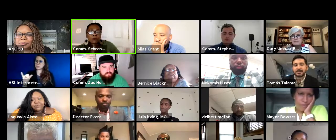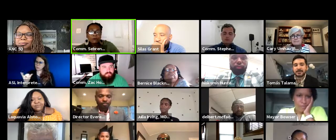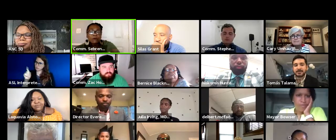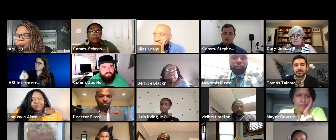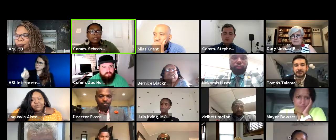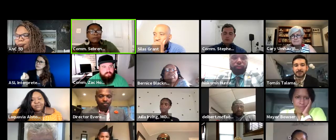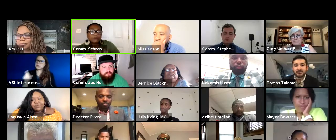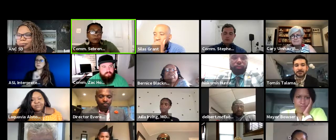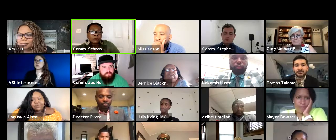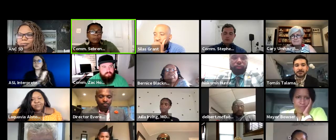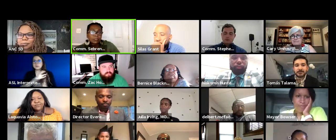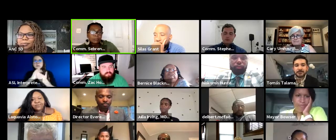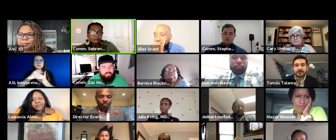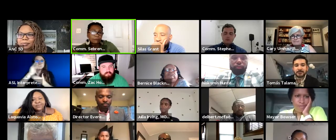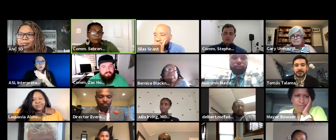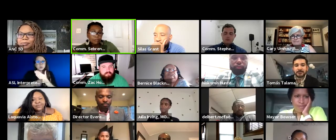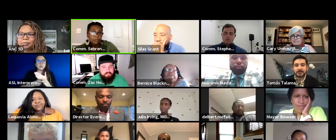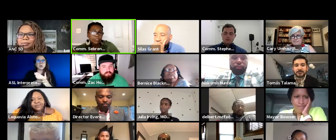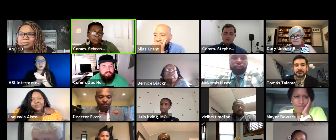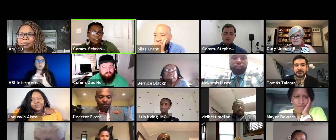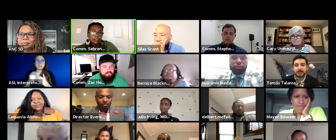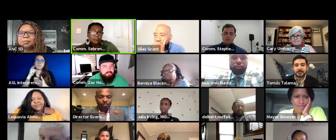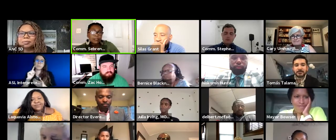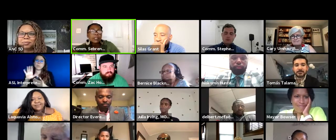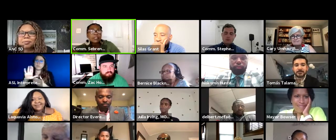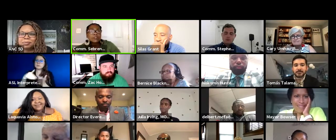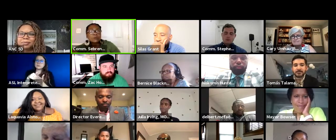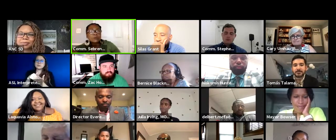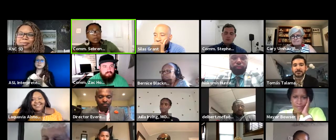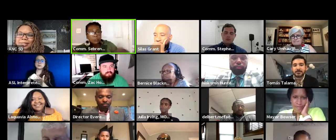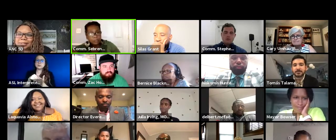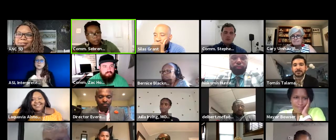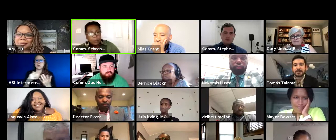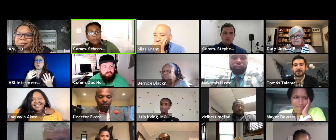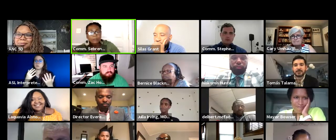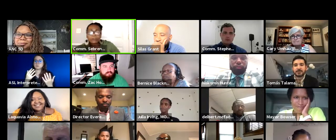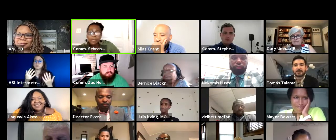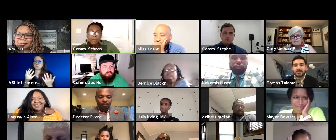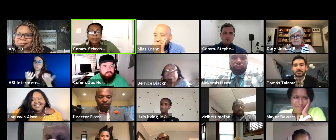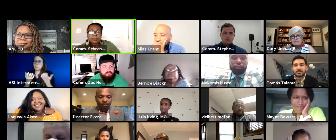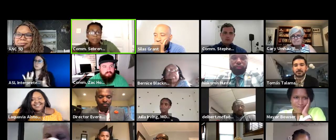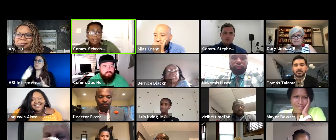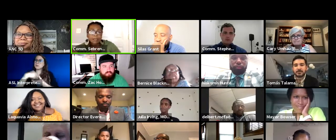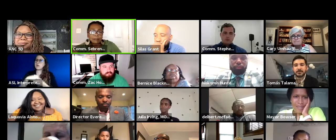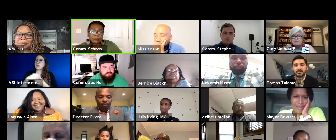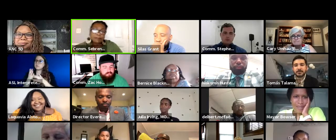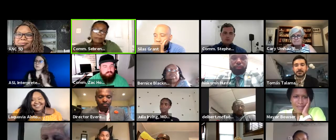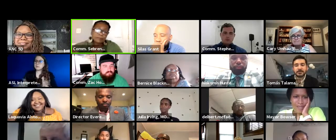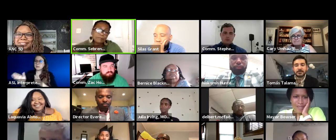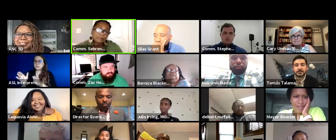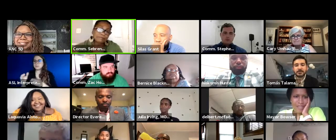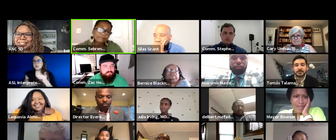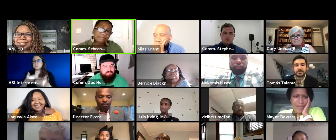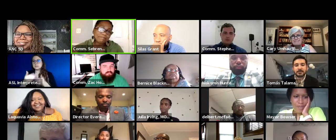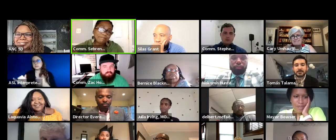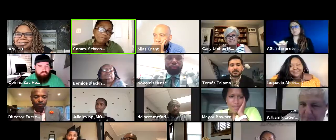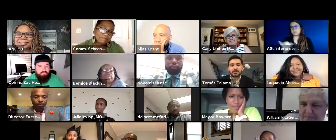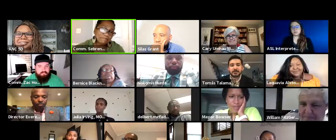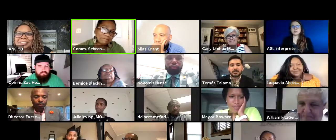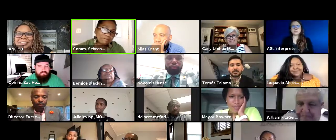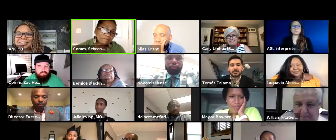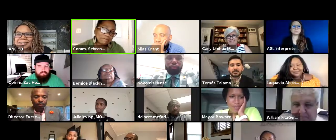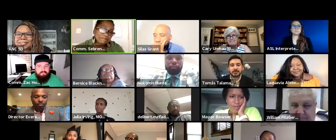and programming for the recreation center. So we want to be part of the planning of that.